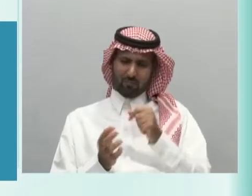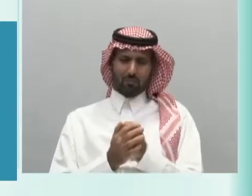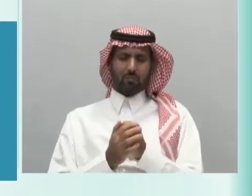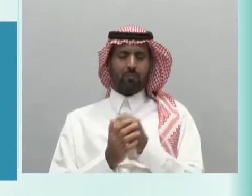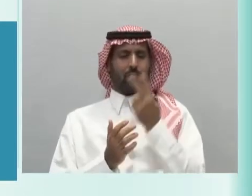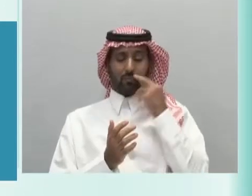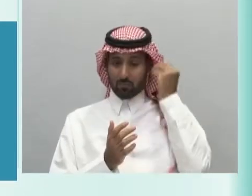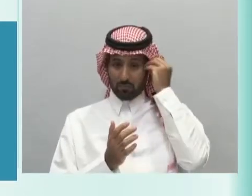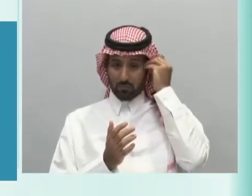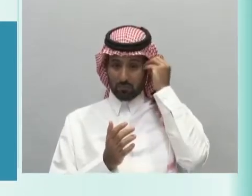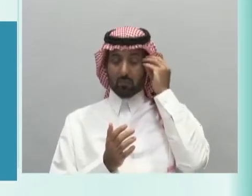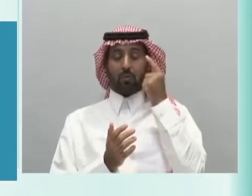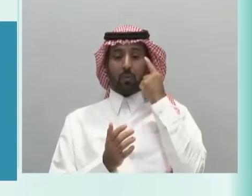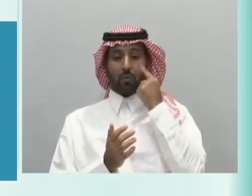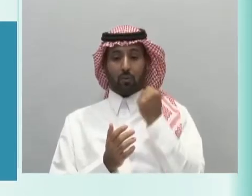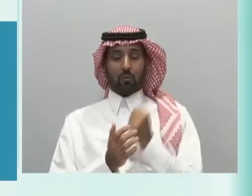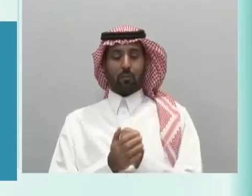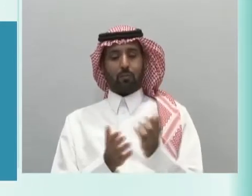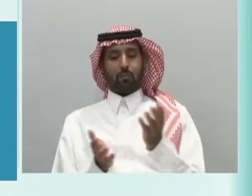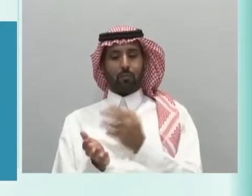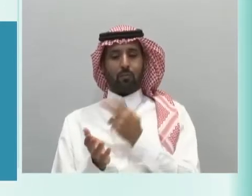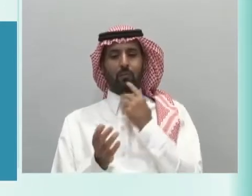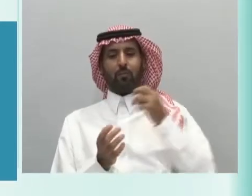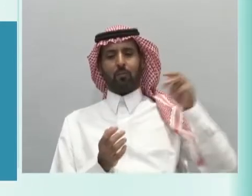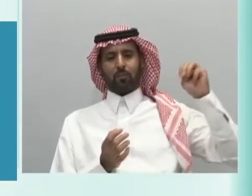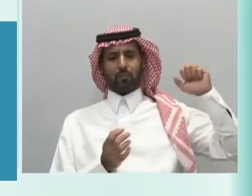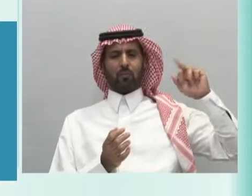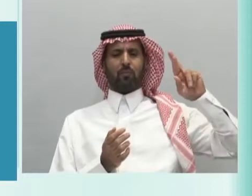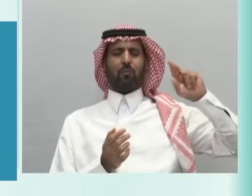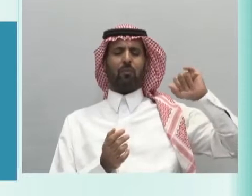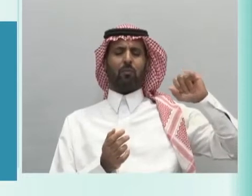ideas of living. Miriam Birdvacts.